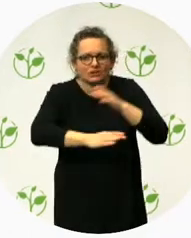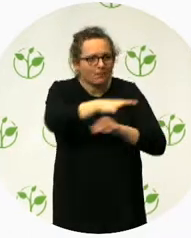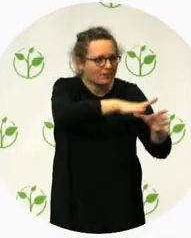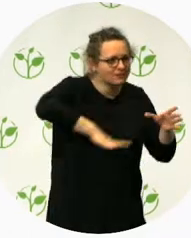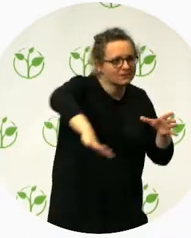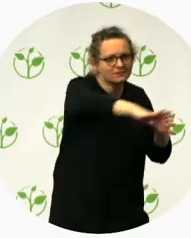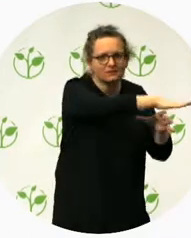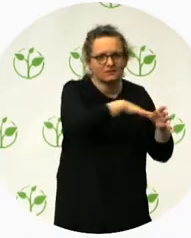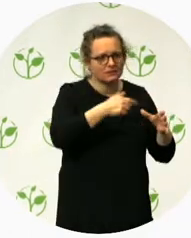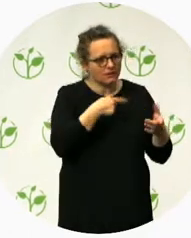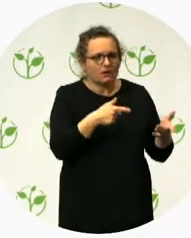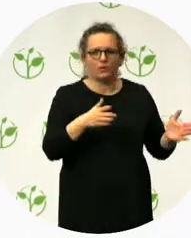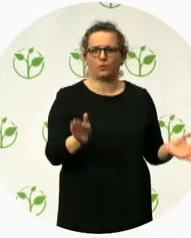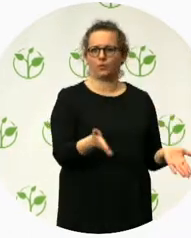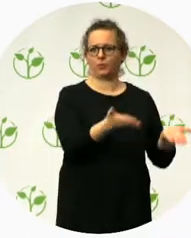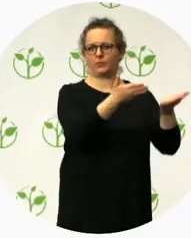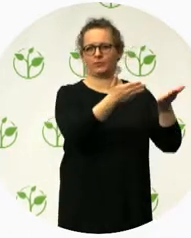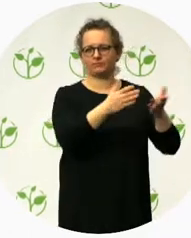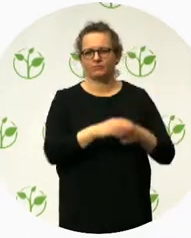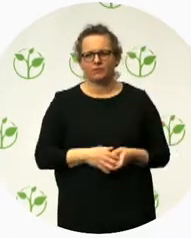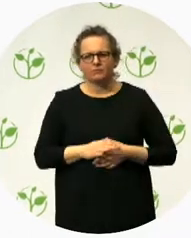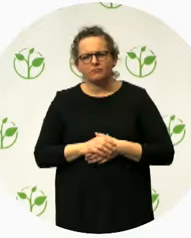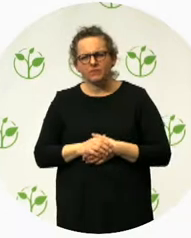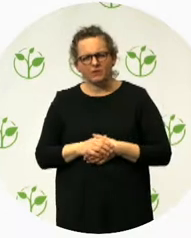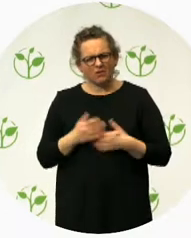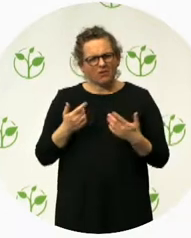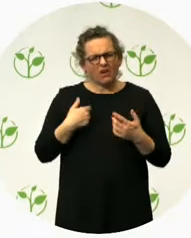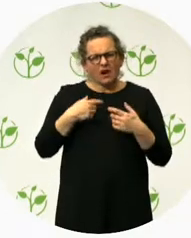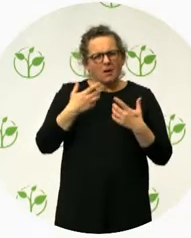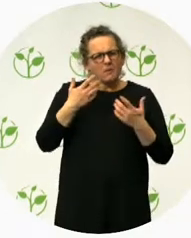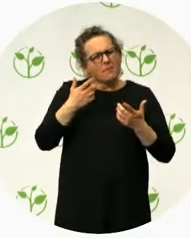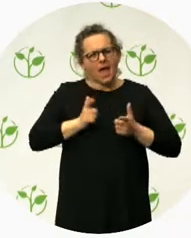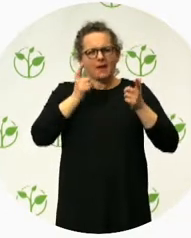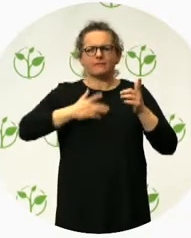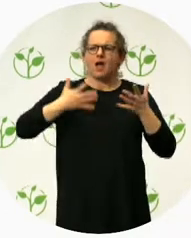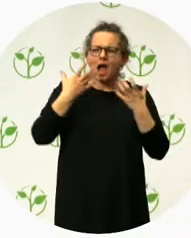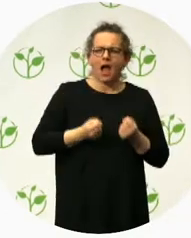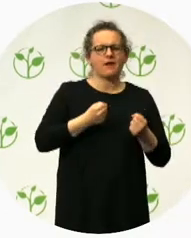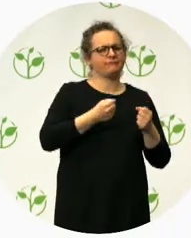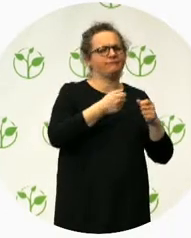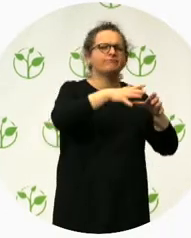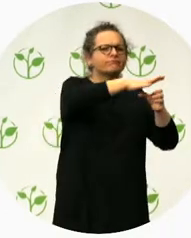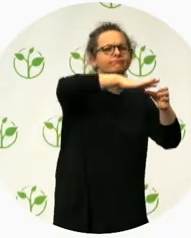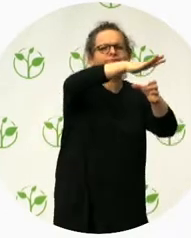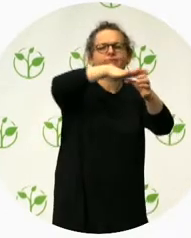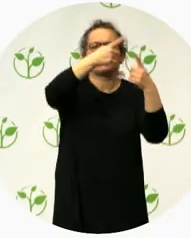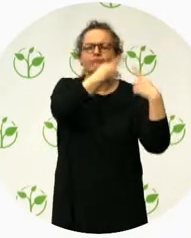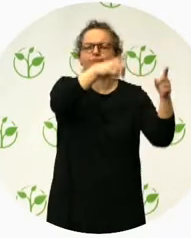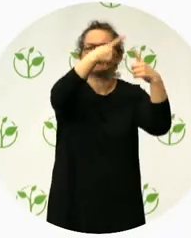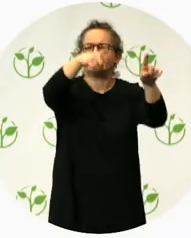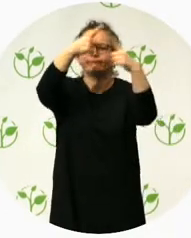people with disabilities in society. Accessibility could seen as the key to inclusion.